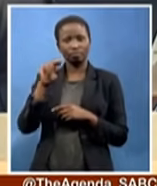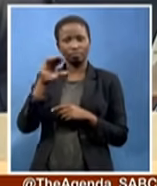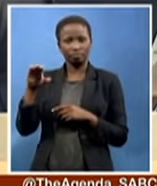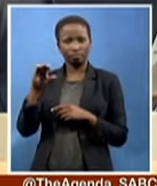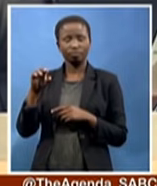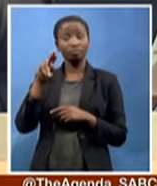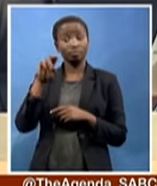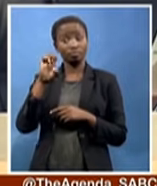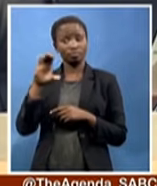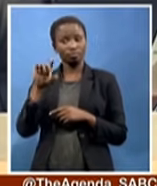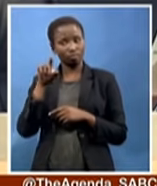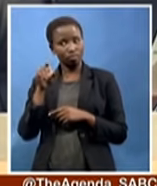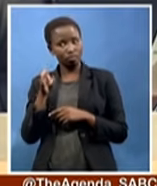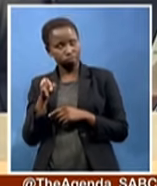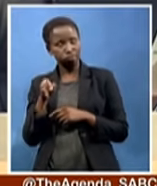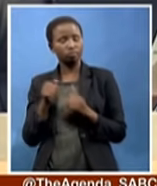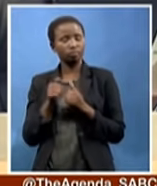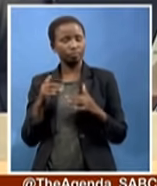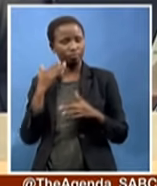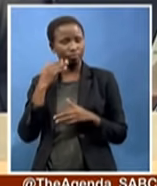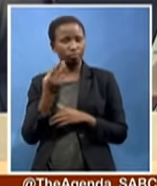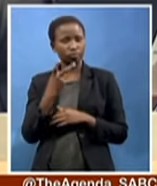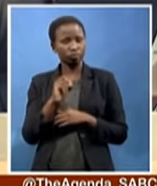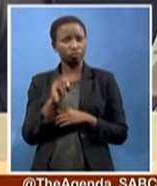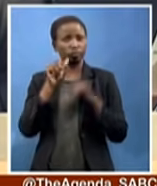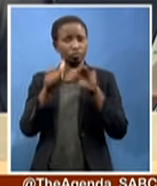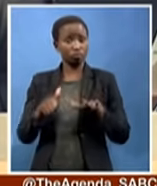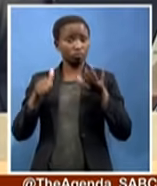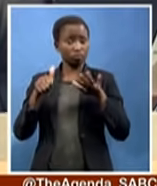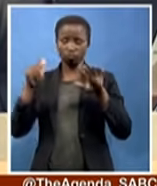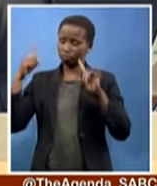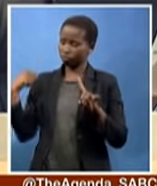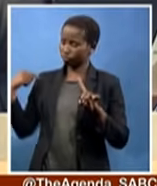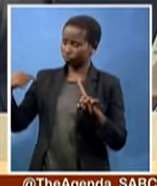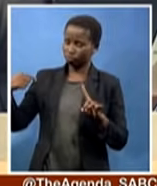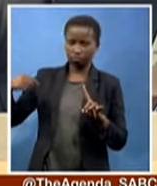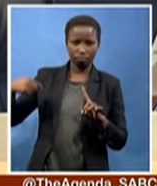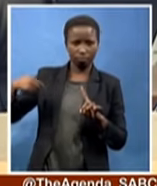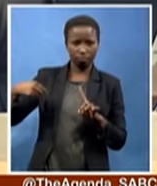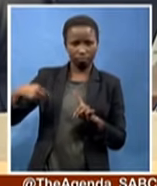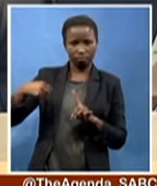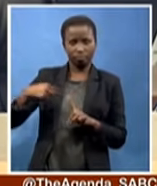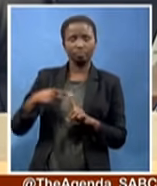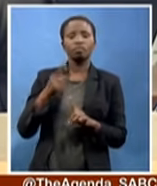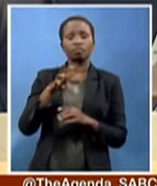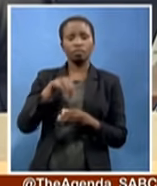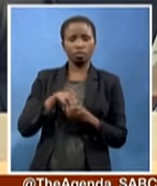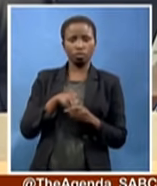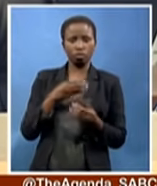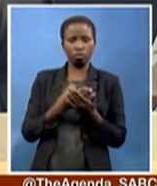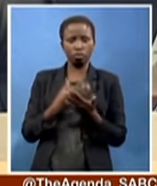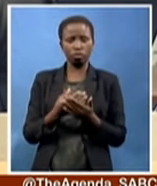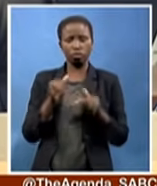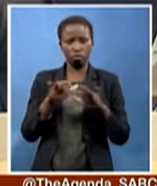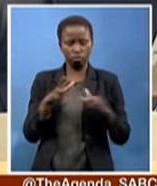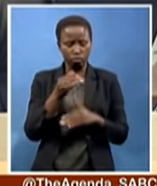2016 onwards, which included a call for an independent investigation by competent authorities into